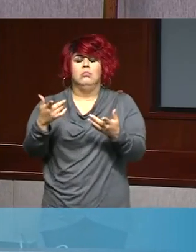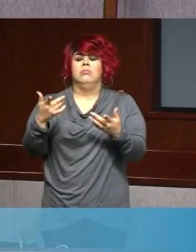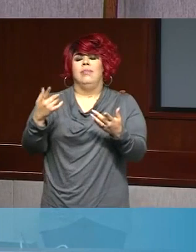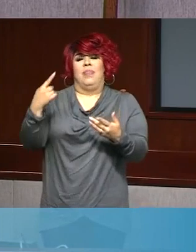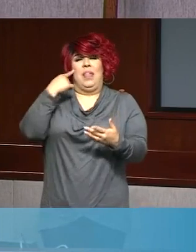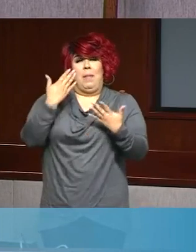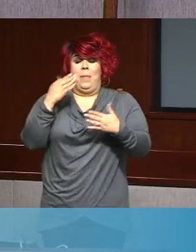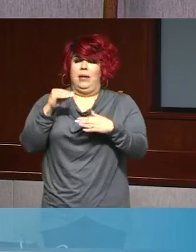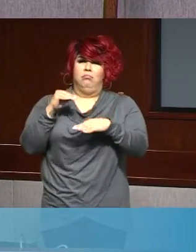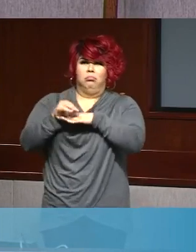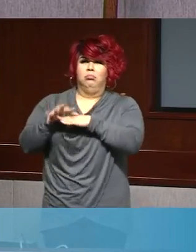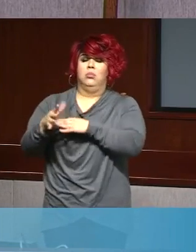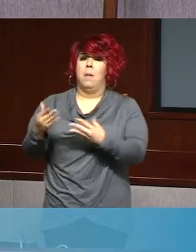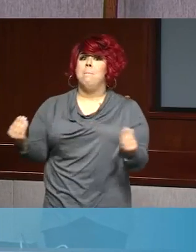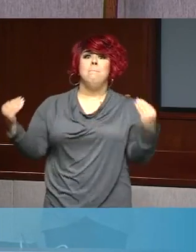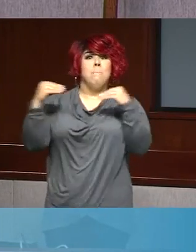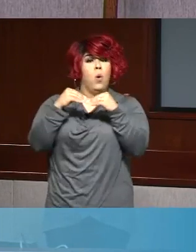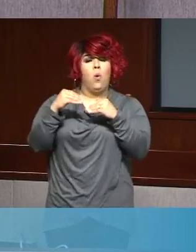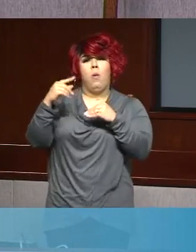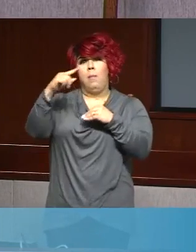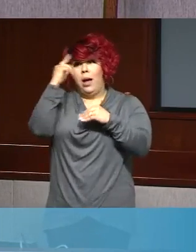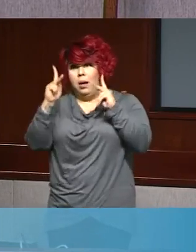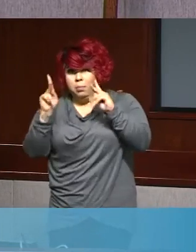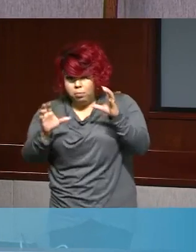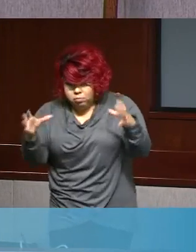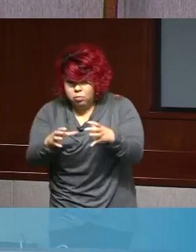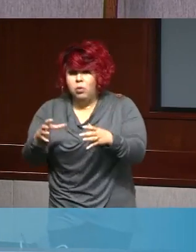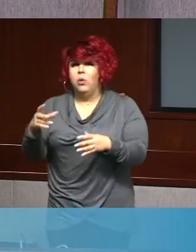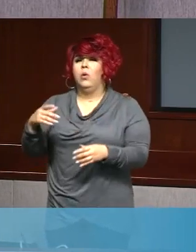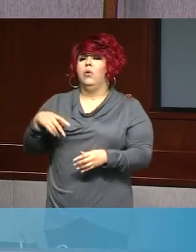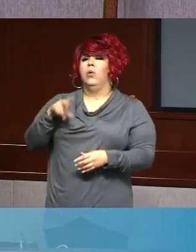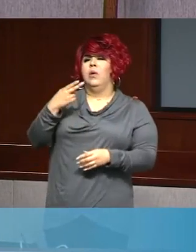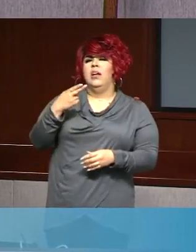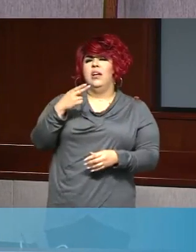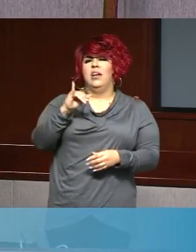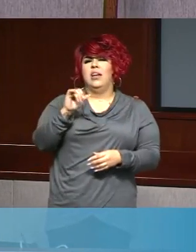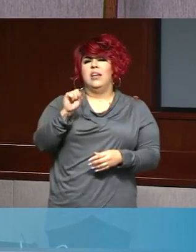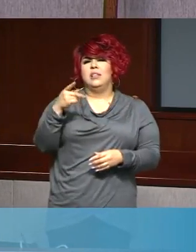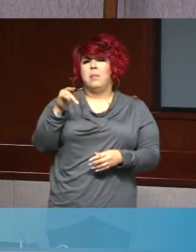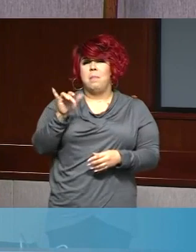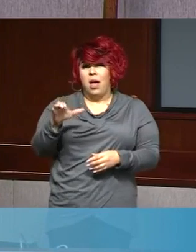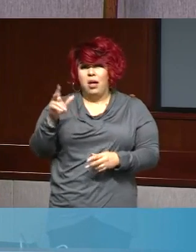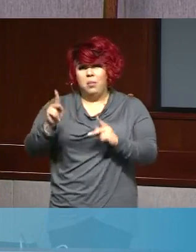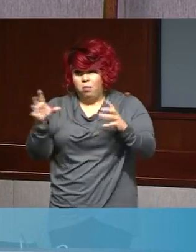disproportionately? We see that they're already majority affecting Hispanic people in Kern County.